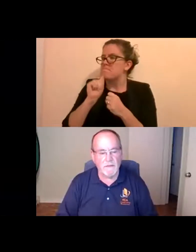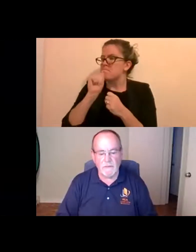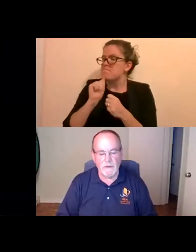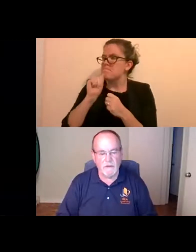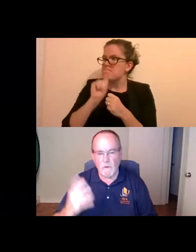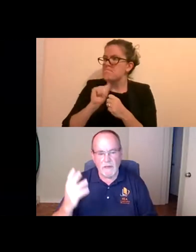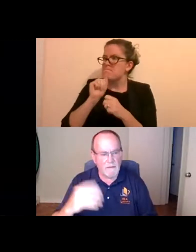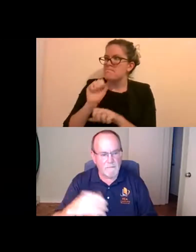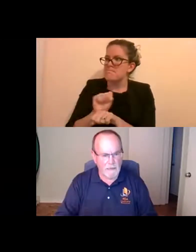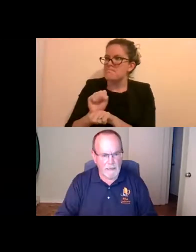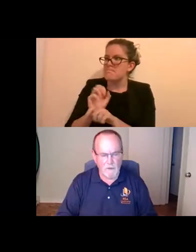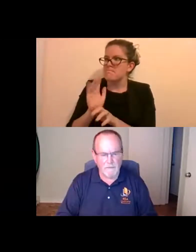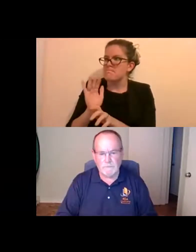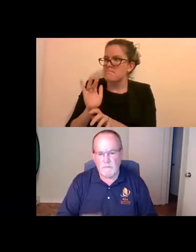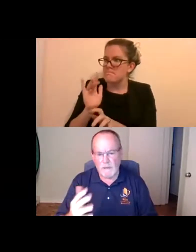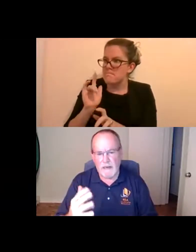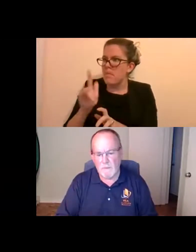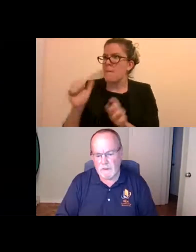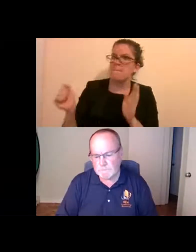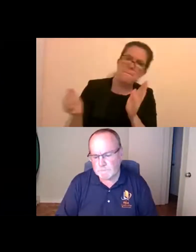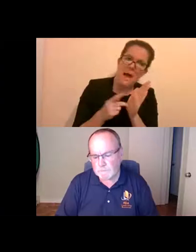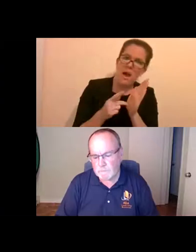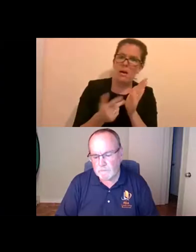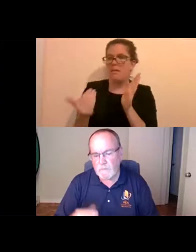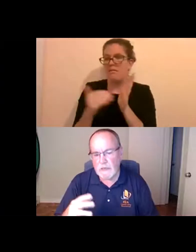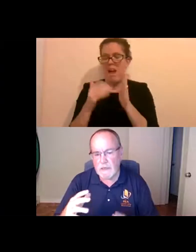Israel in 48, 49, whatever, 48, I believe.